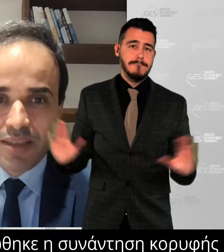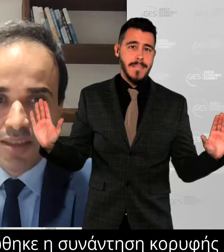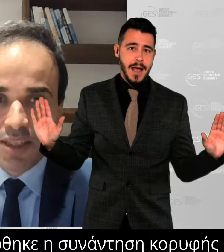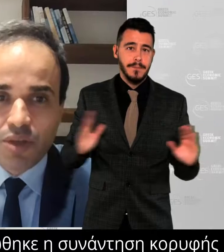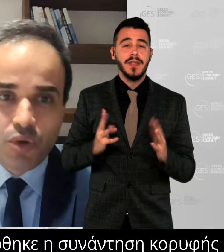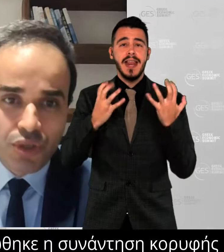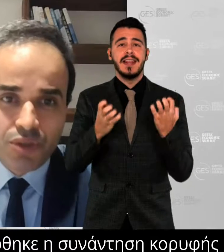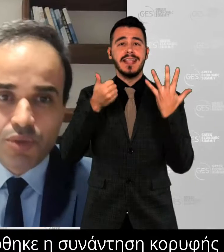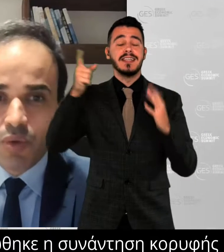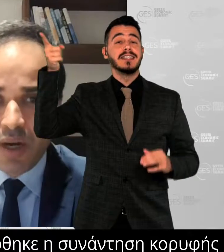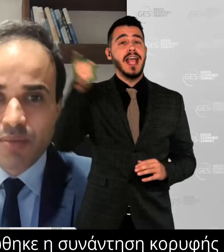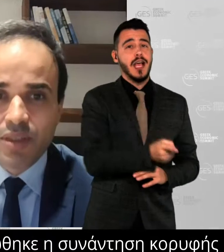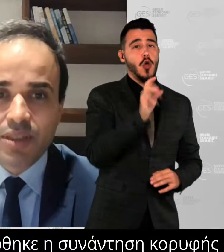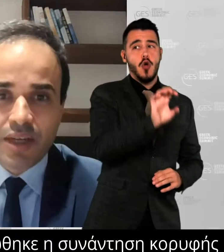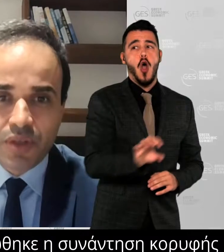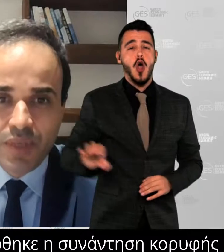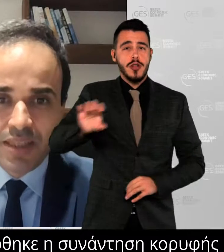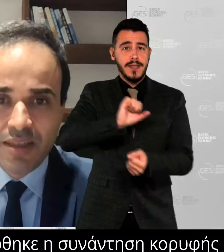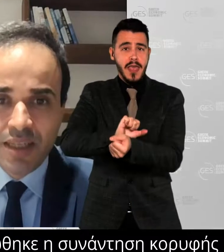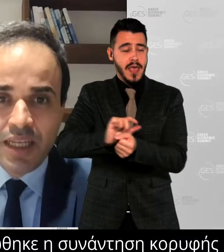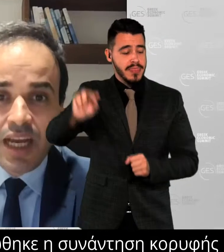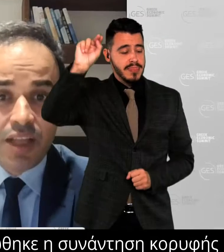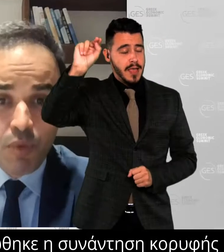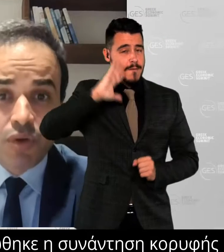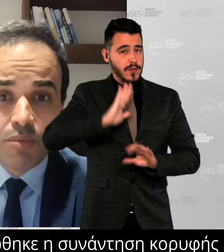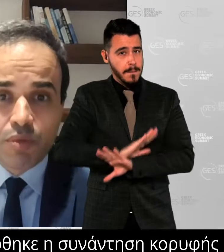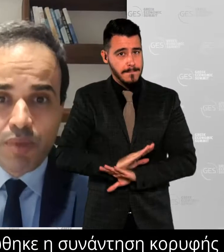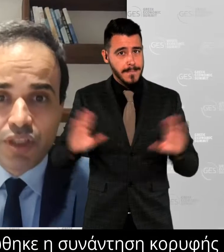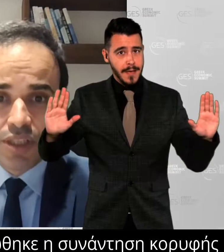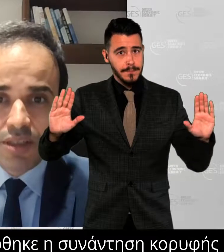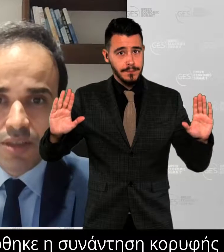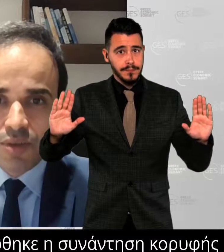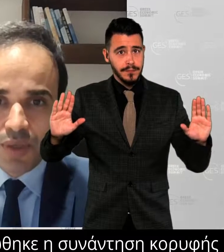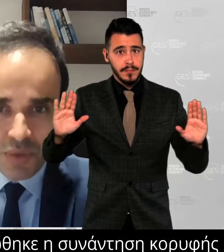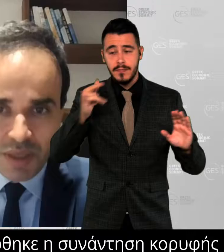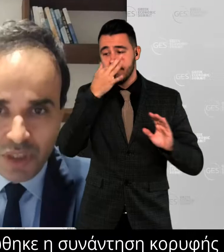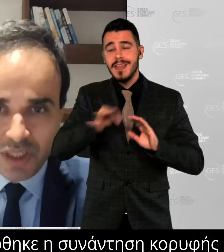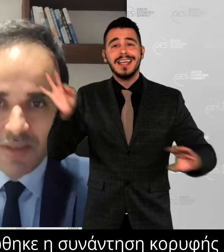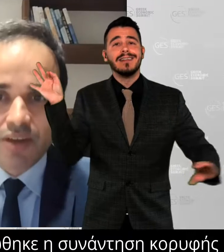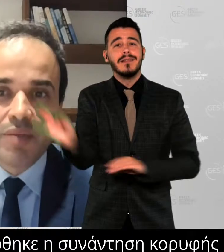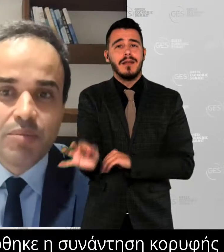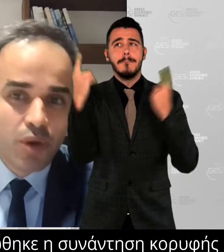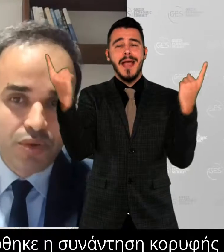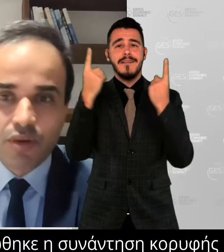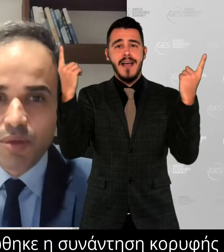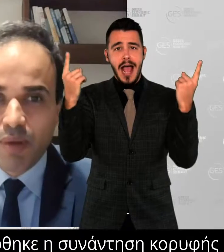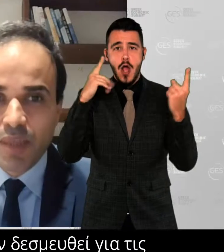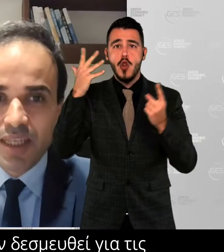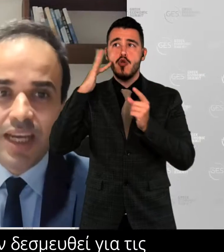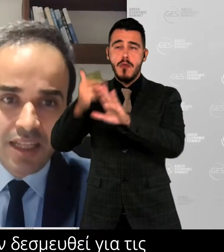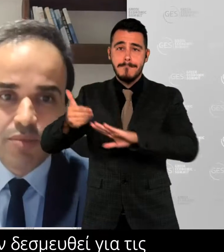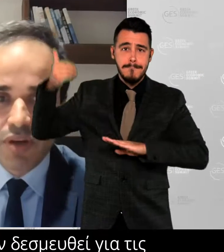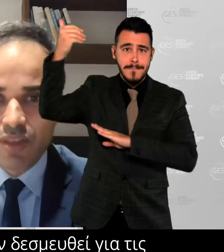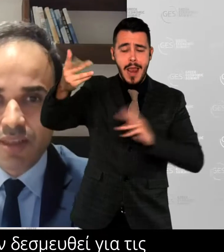put in place. Disclosures requirements are increasing, and more pledges to reduce emissions are coming both from